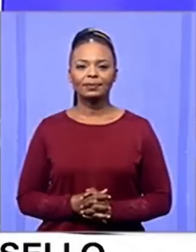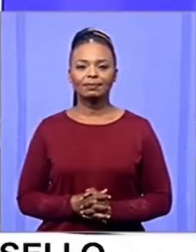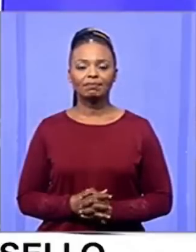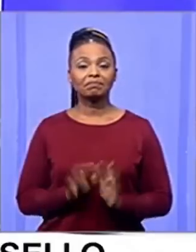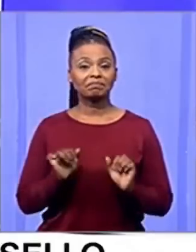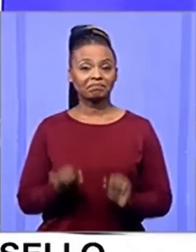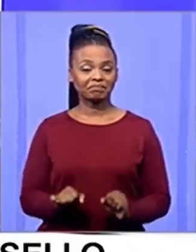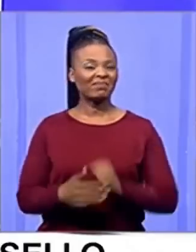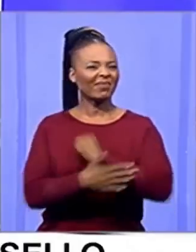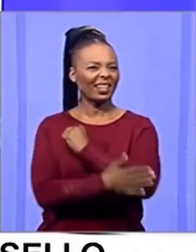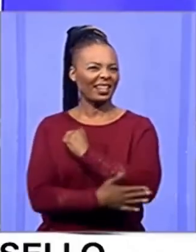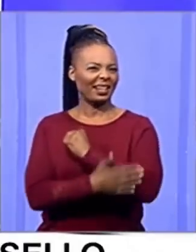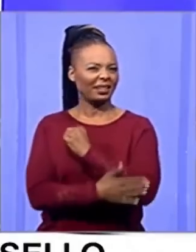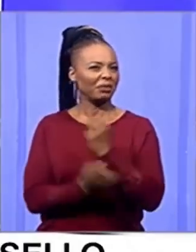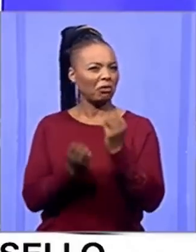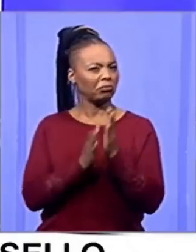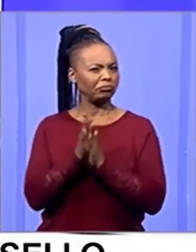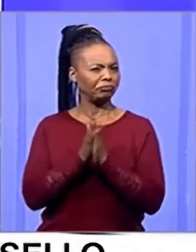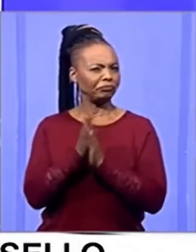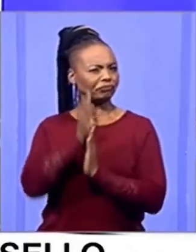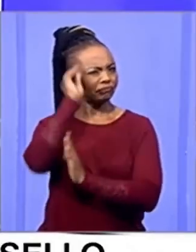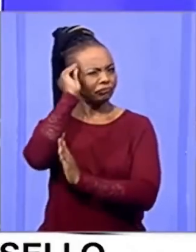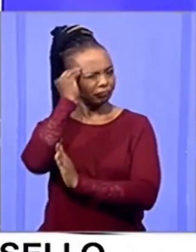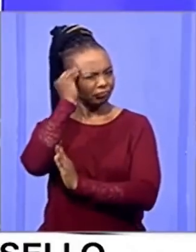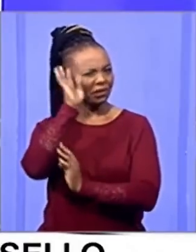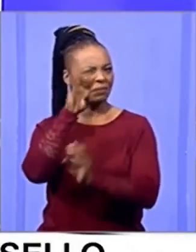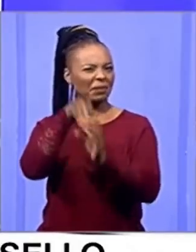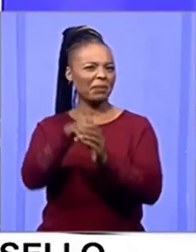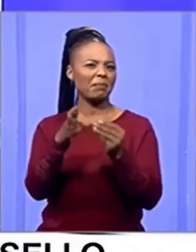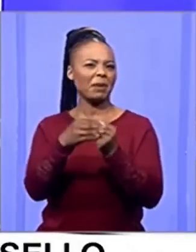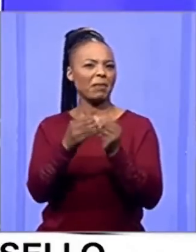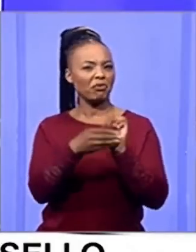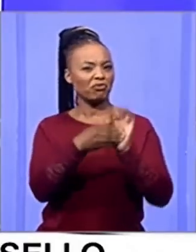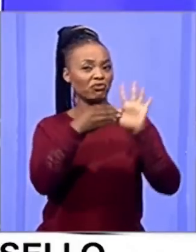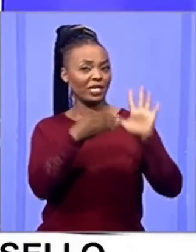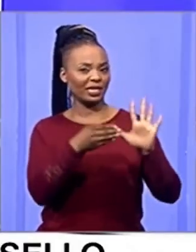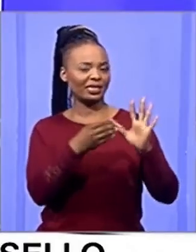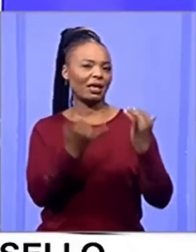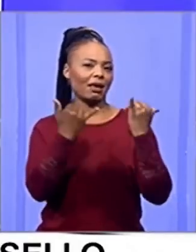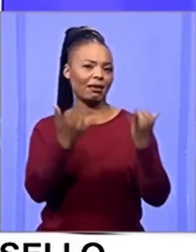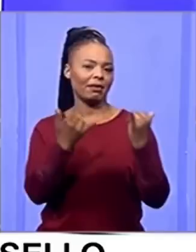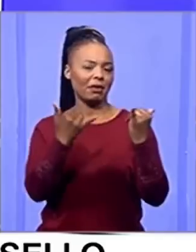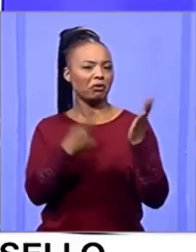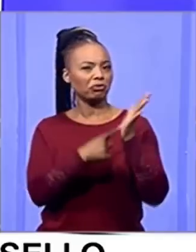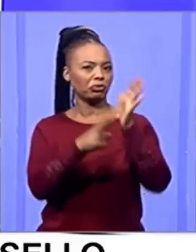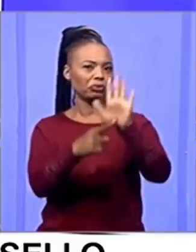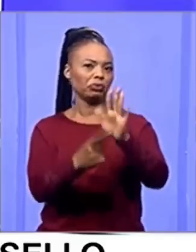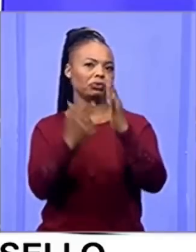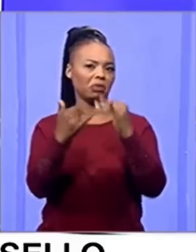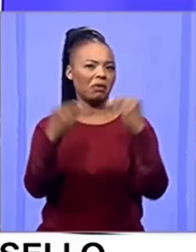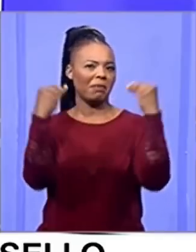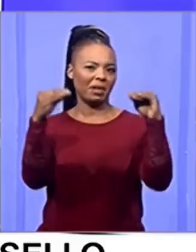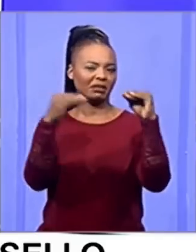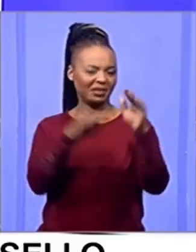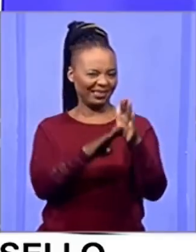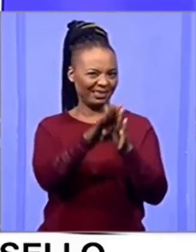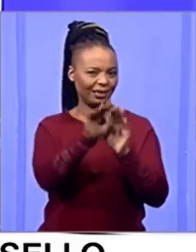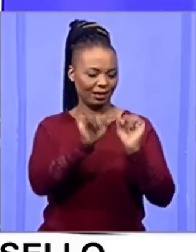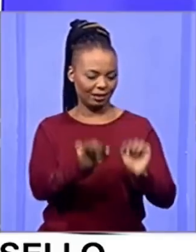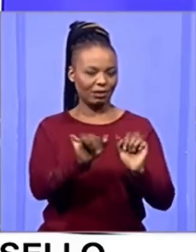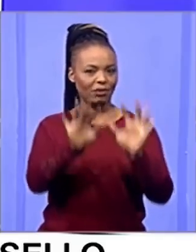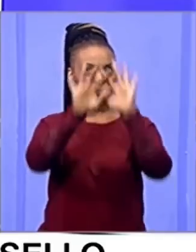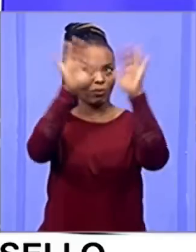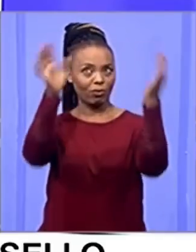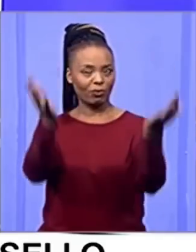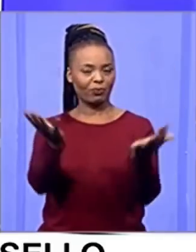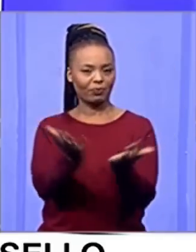Jalo ka haina tse ngata di bontsha thasello ya ho ba ditho tsa Brics, sena e tloa monyetla o moholo ho ntlafatsa kgwebisano lefatsheng. Ana ke